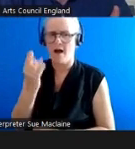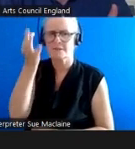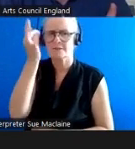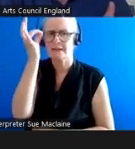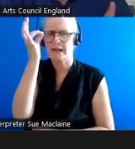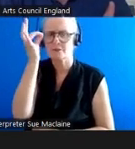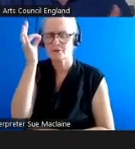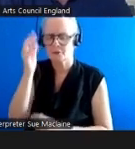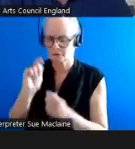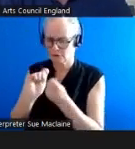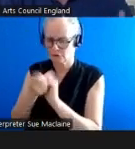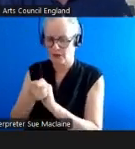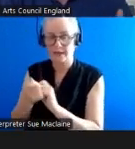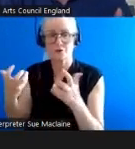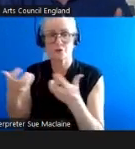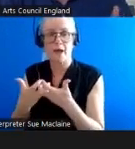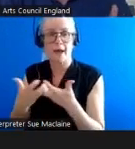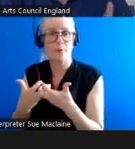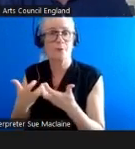paper, a very clear